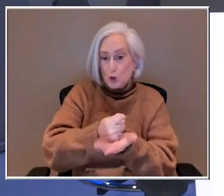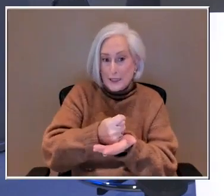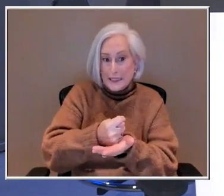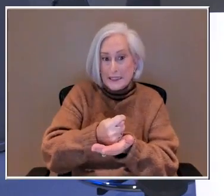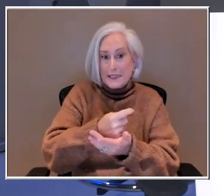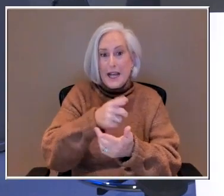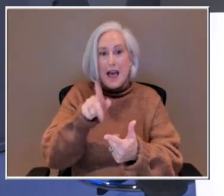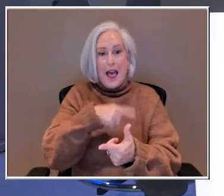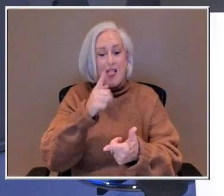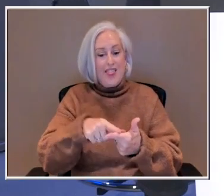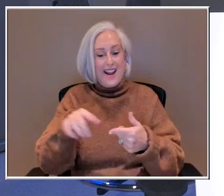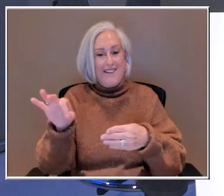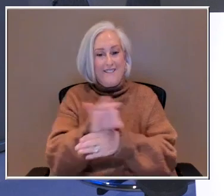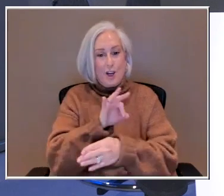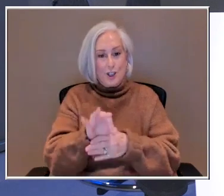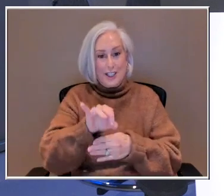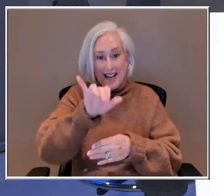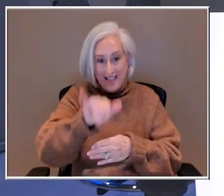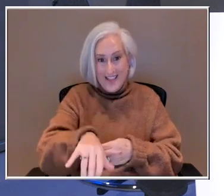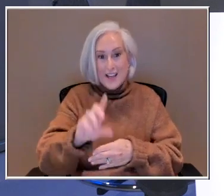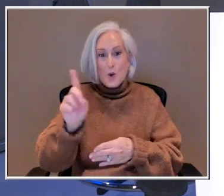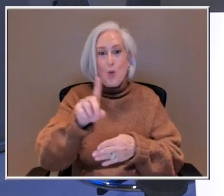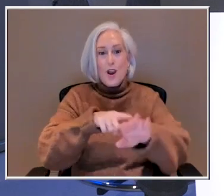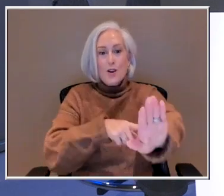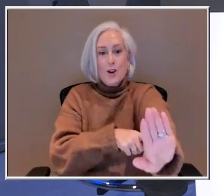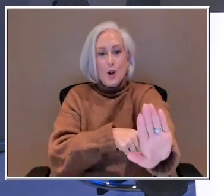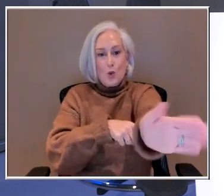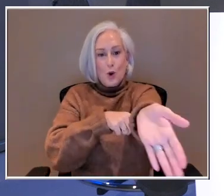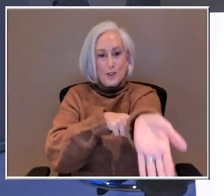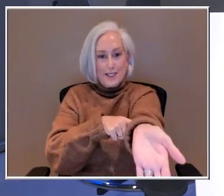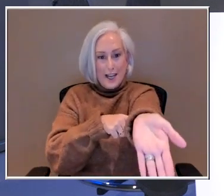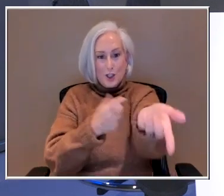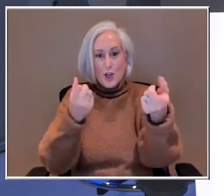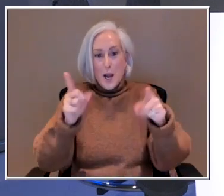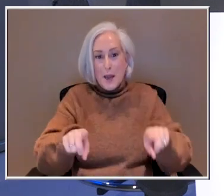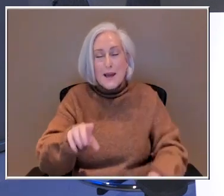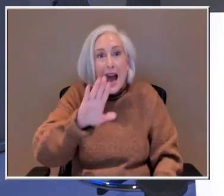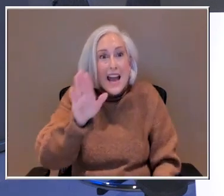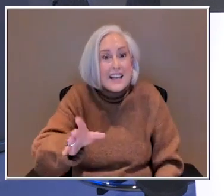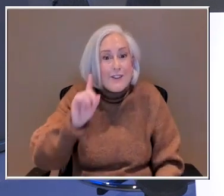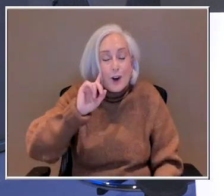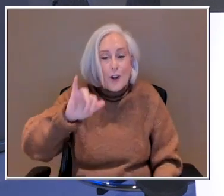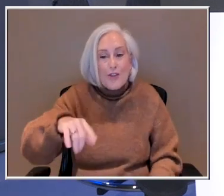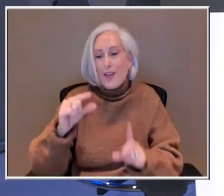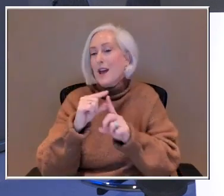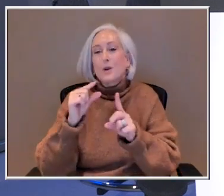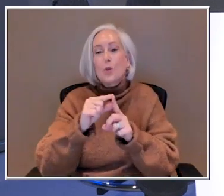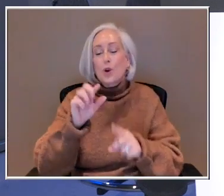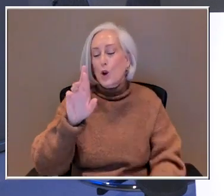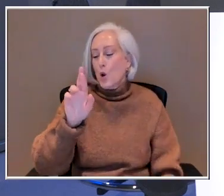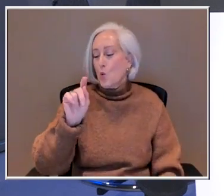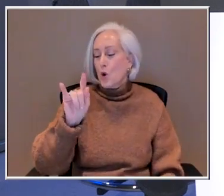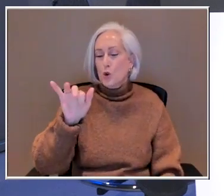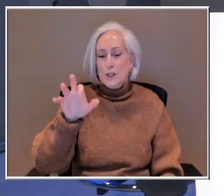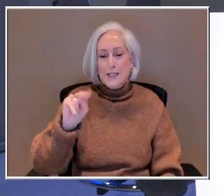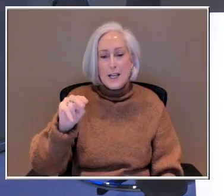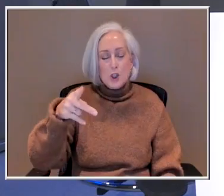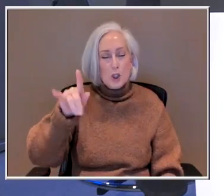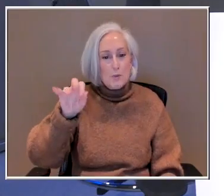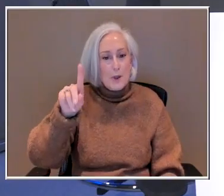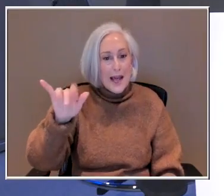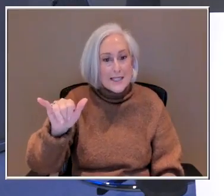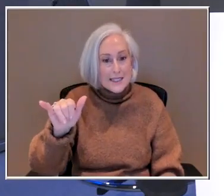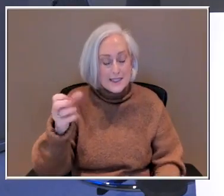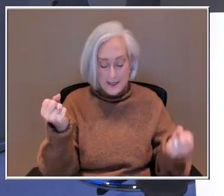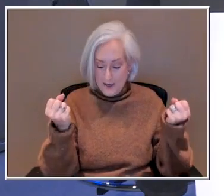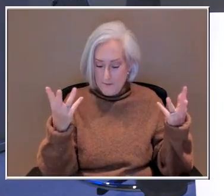that's where this rotationplasty comes in. And I had never even heard of the word, Dr. Rosenthal, as I'm sure many people had no idea what this is.